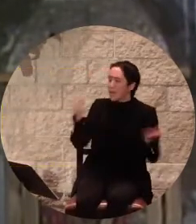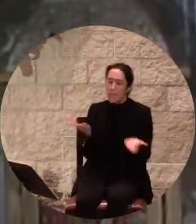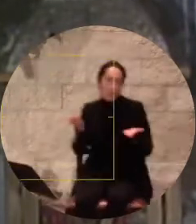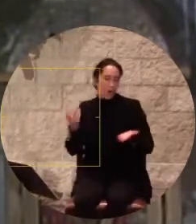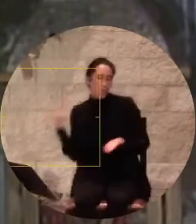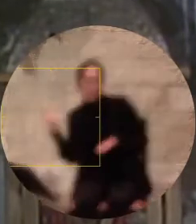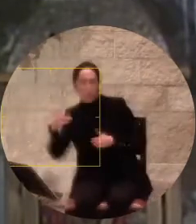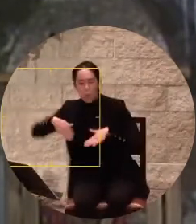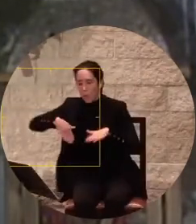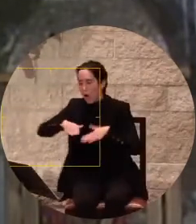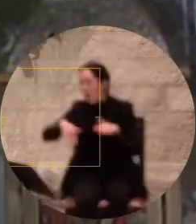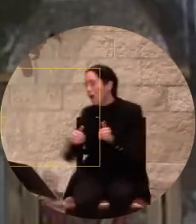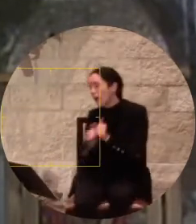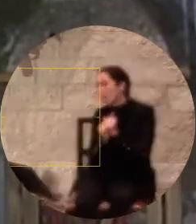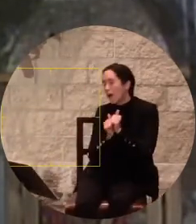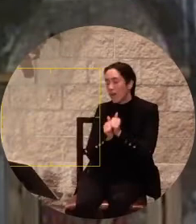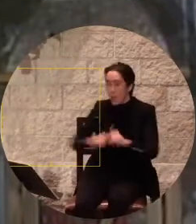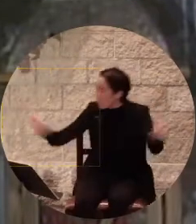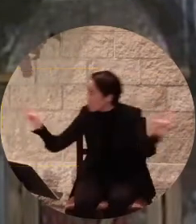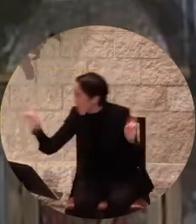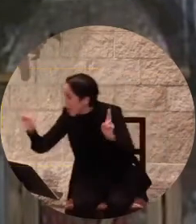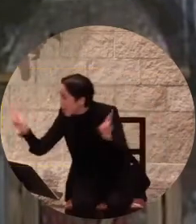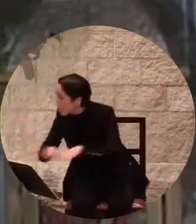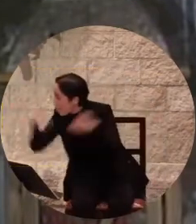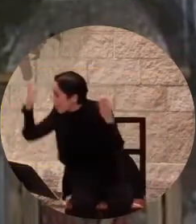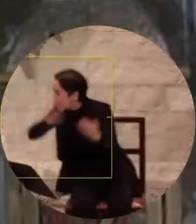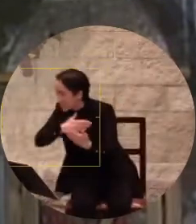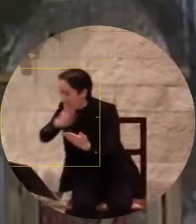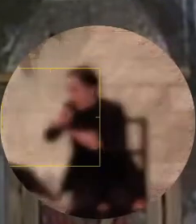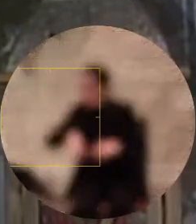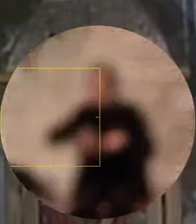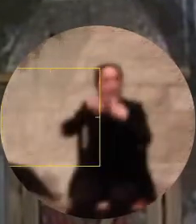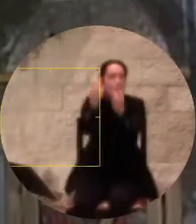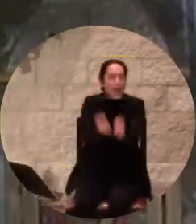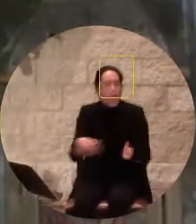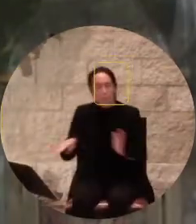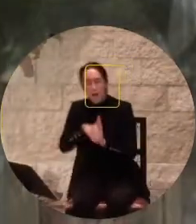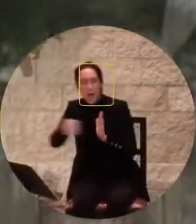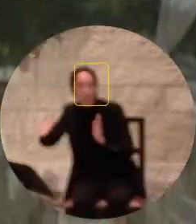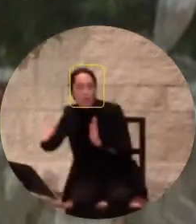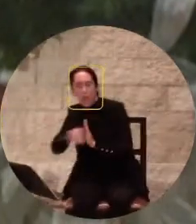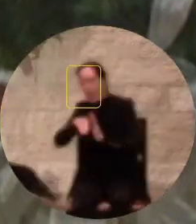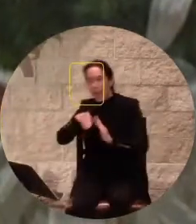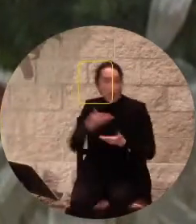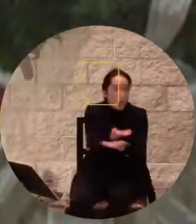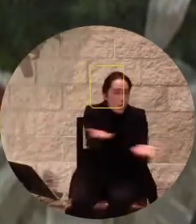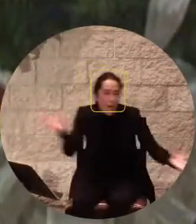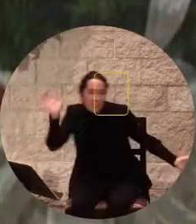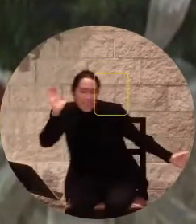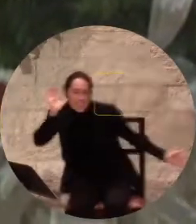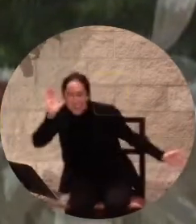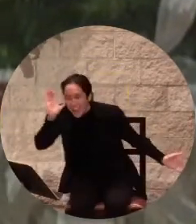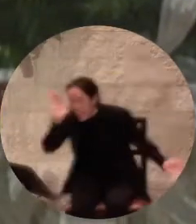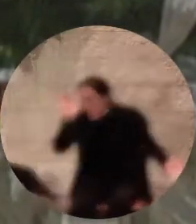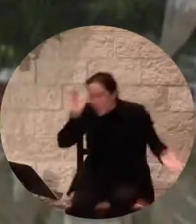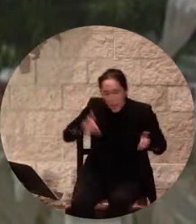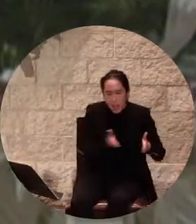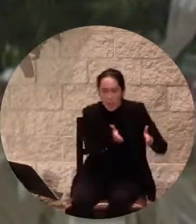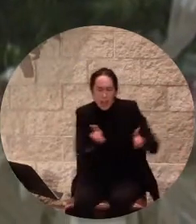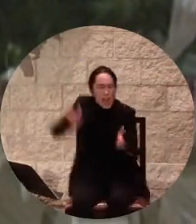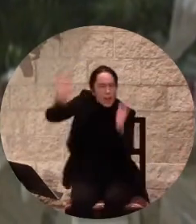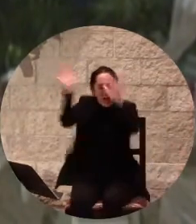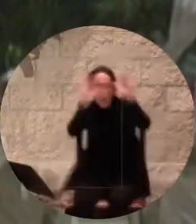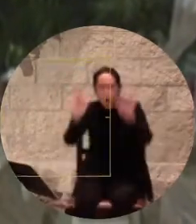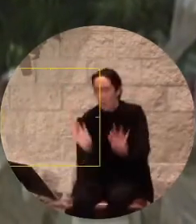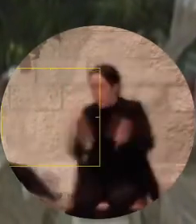hoping. Together, here we go. Sleigh bells ring, are you listening? In the lane, snow